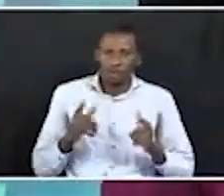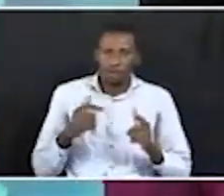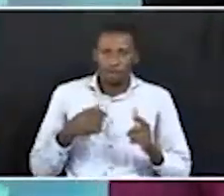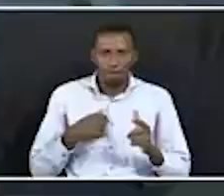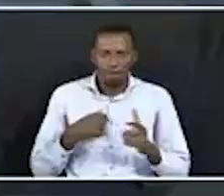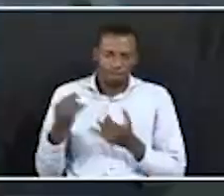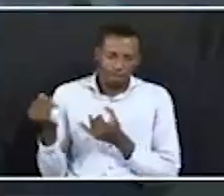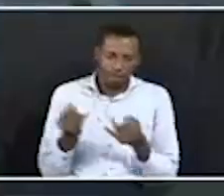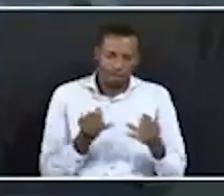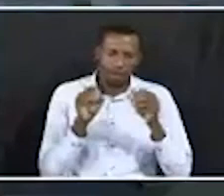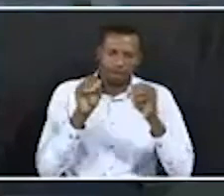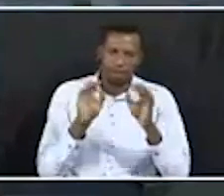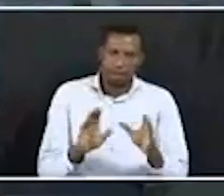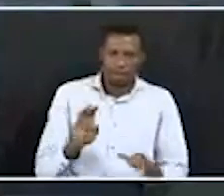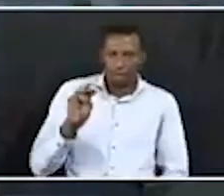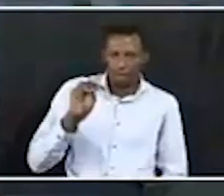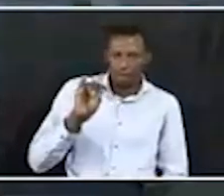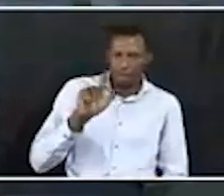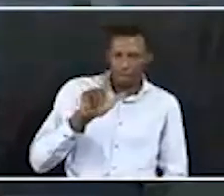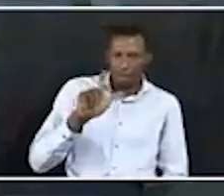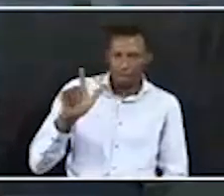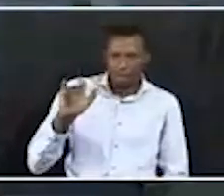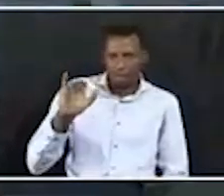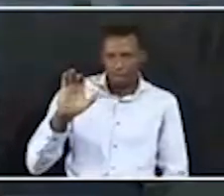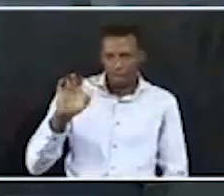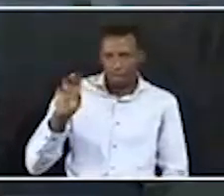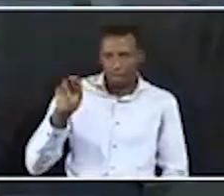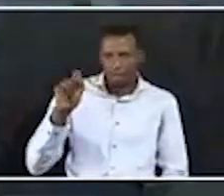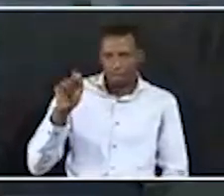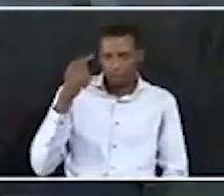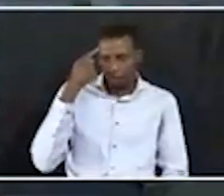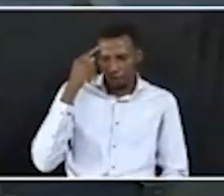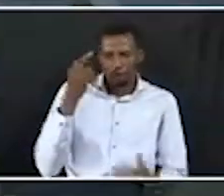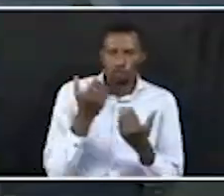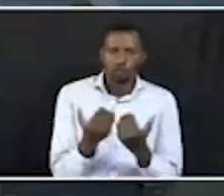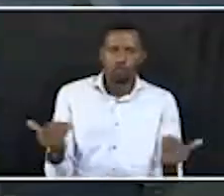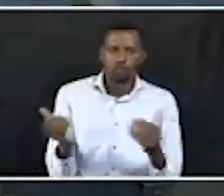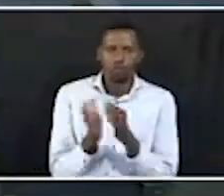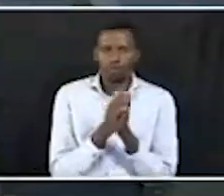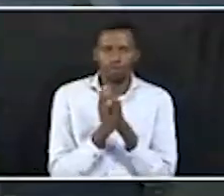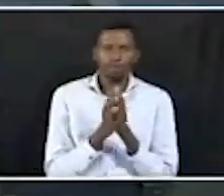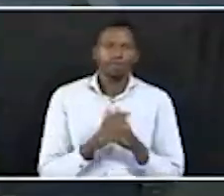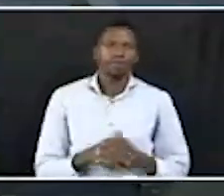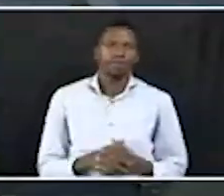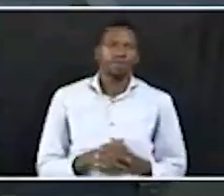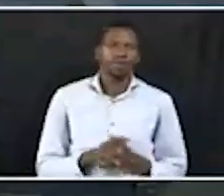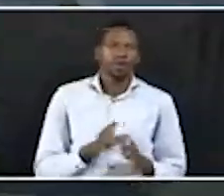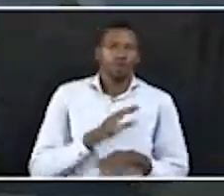take us through our children's story. Can you all be quiet? Thank you.